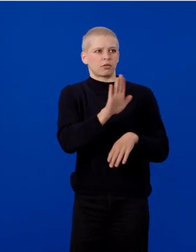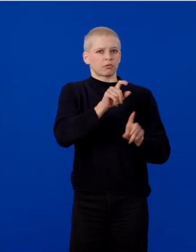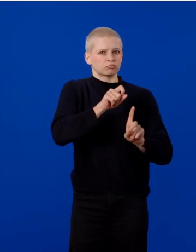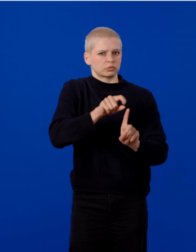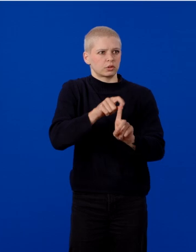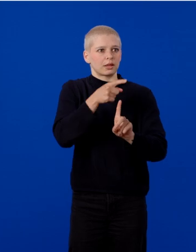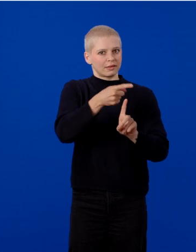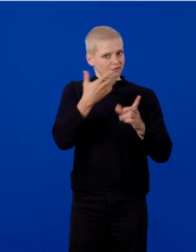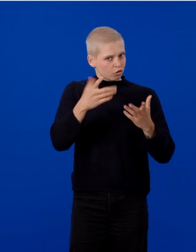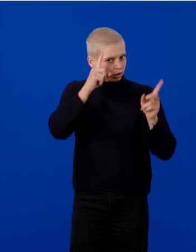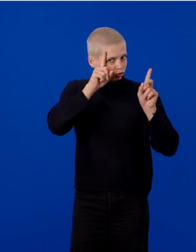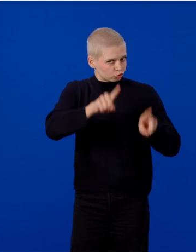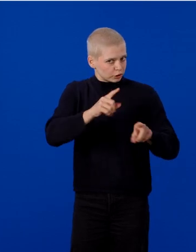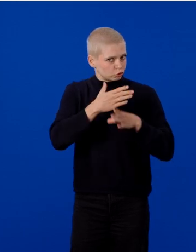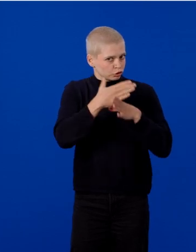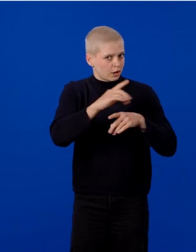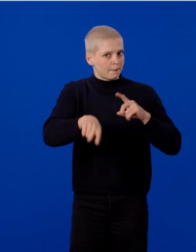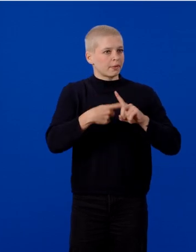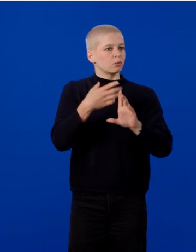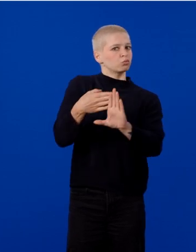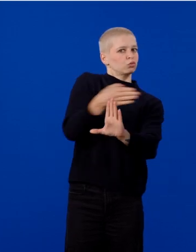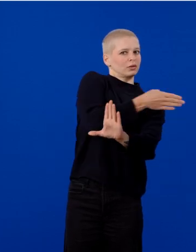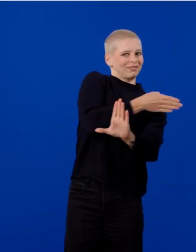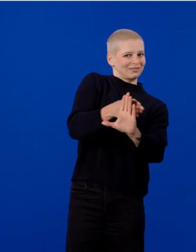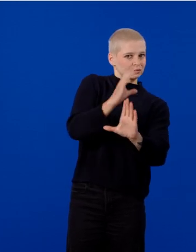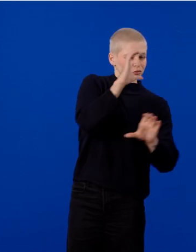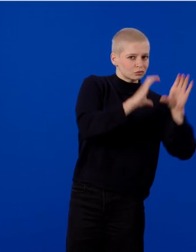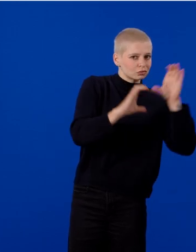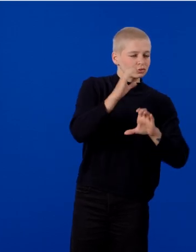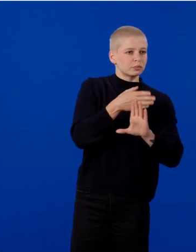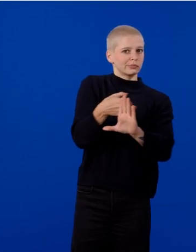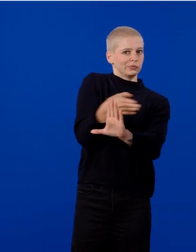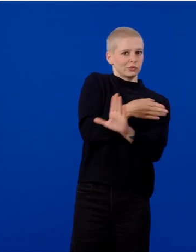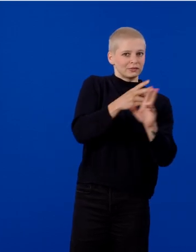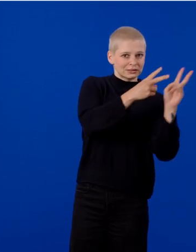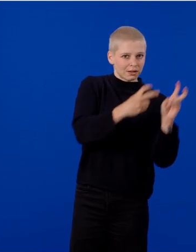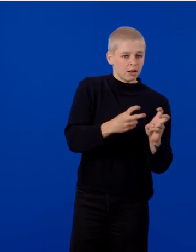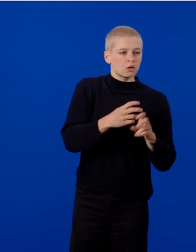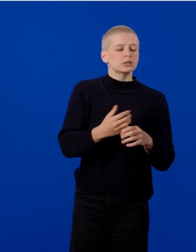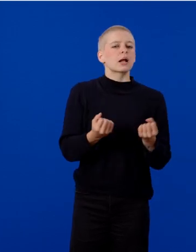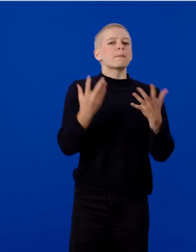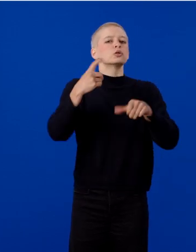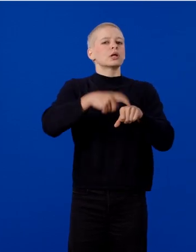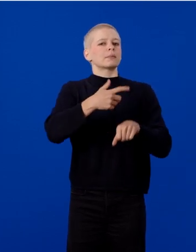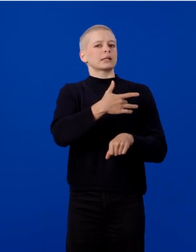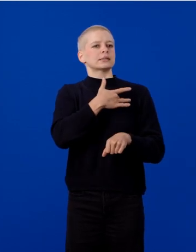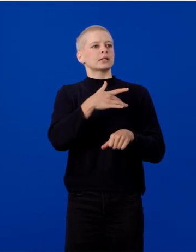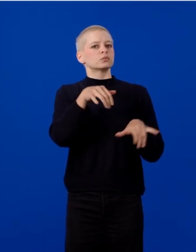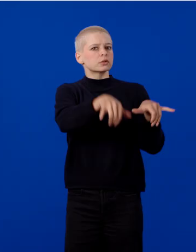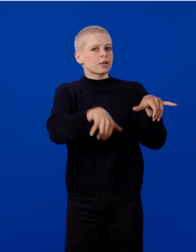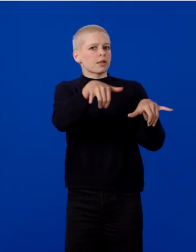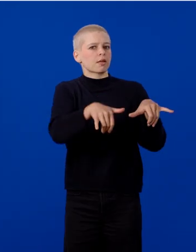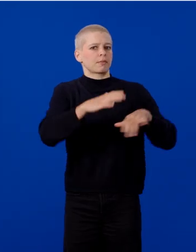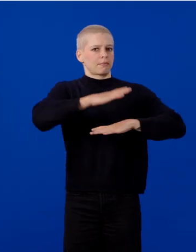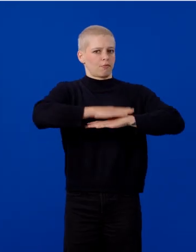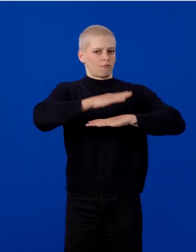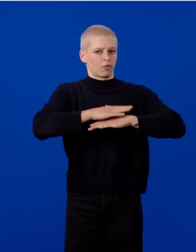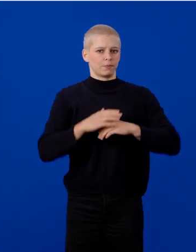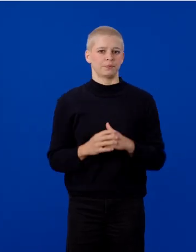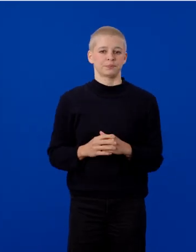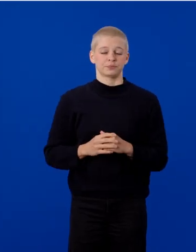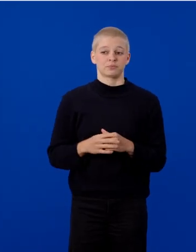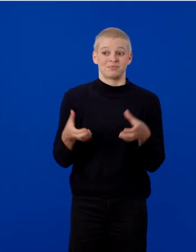consented to share about their past search queries, prior downloads, and the length of time that they've spent on the platform. The likelihood